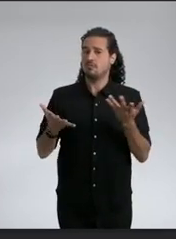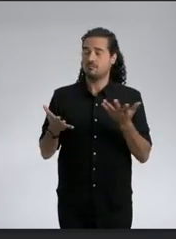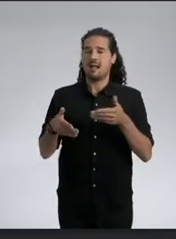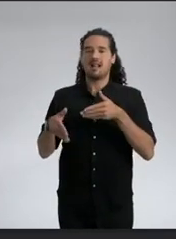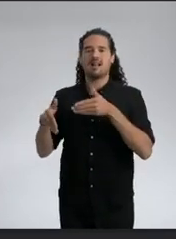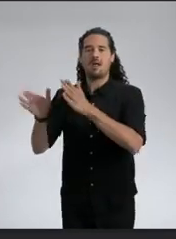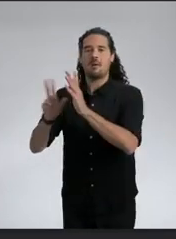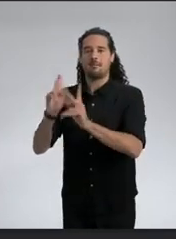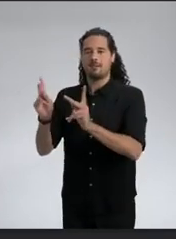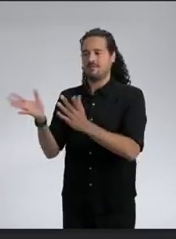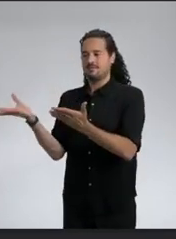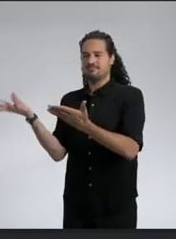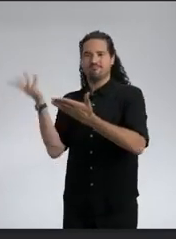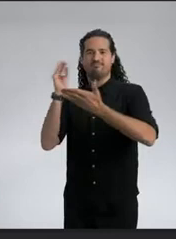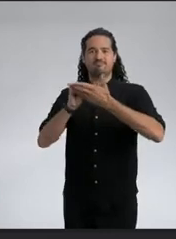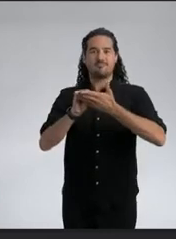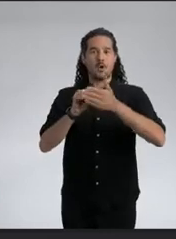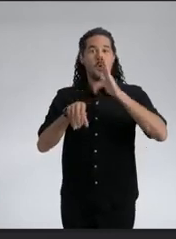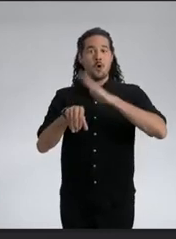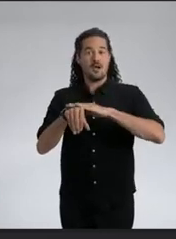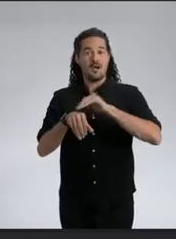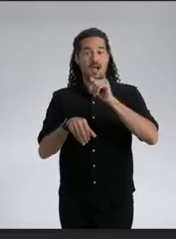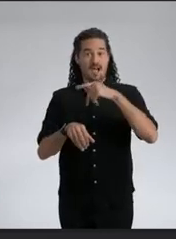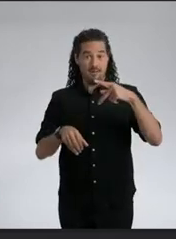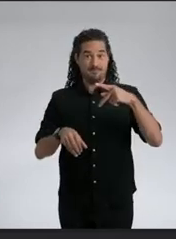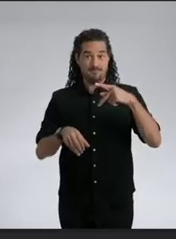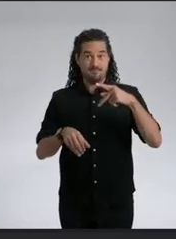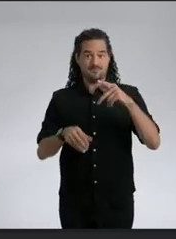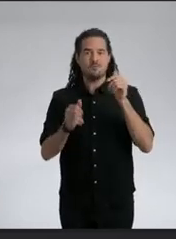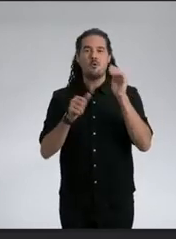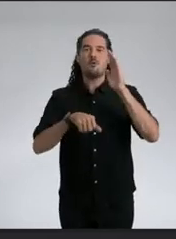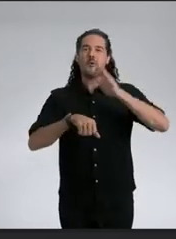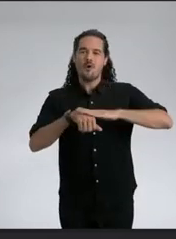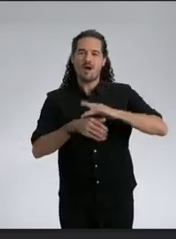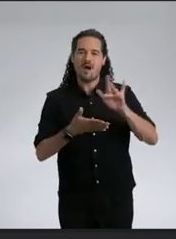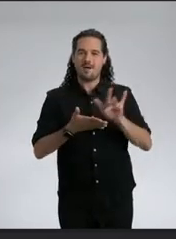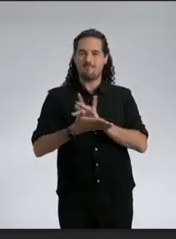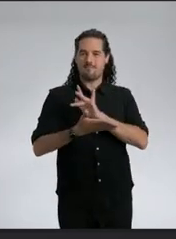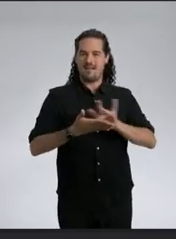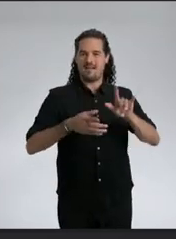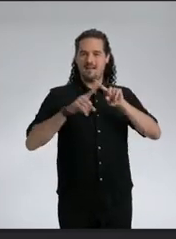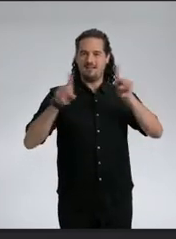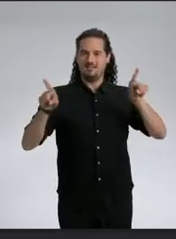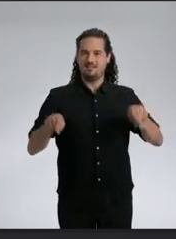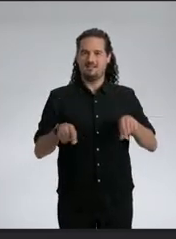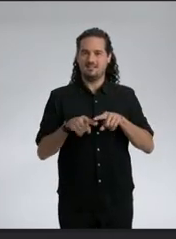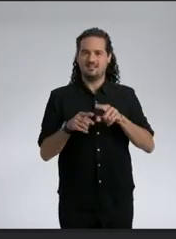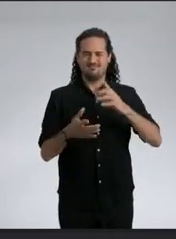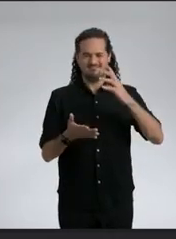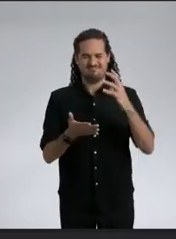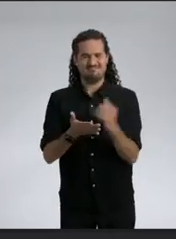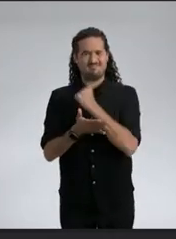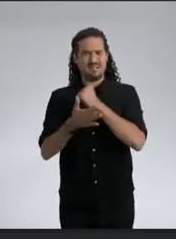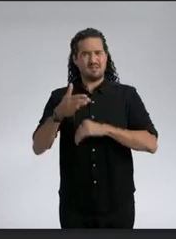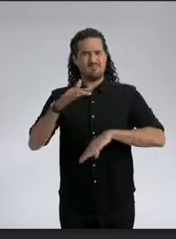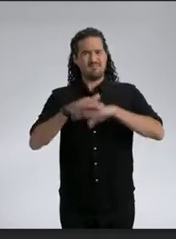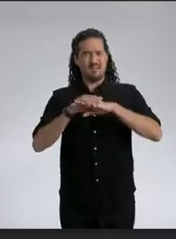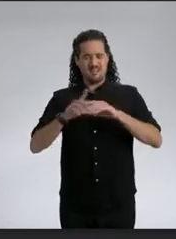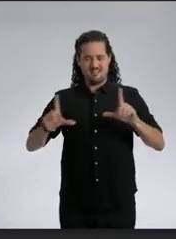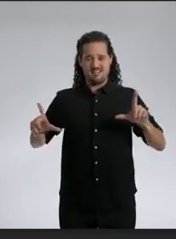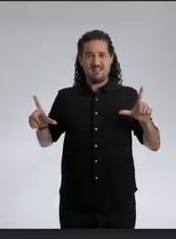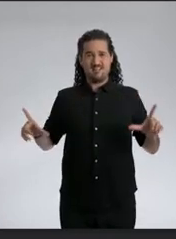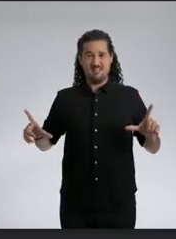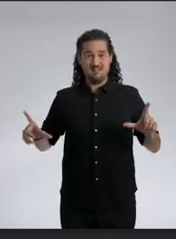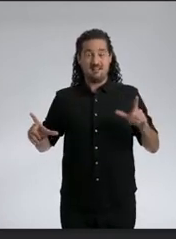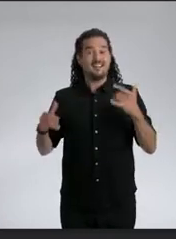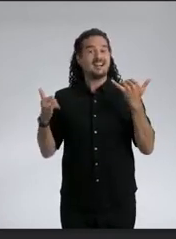widgets among your apps on the iPad home screen. To take advantage of the large screen, we are